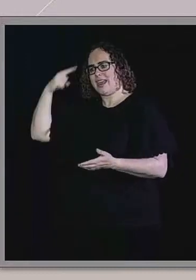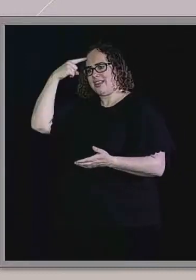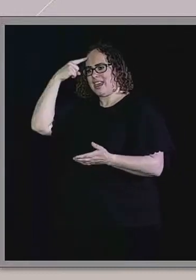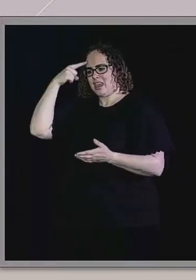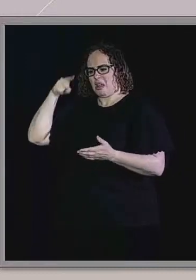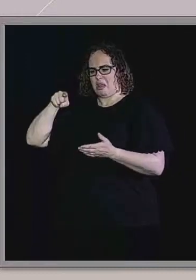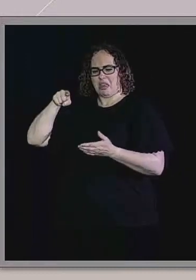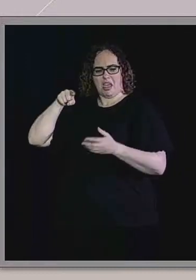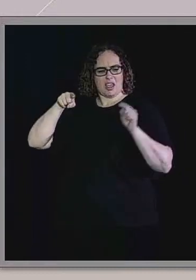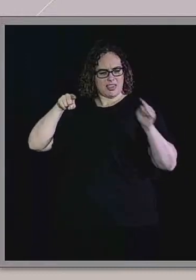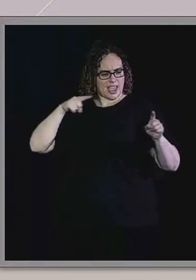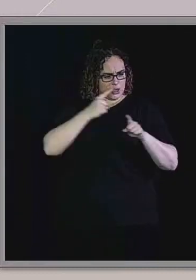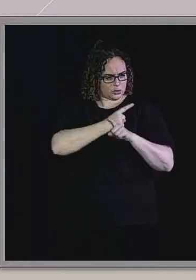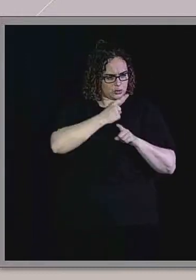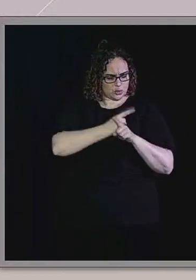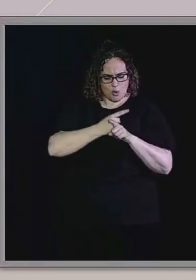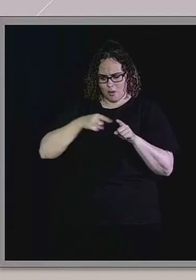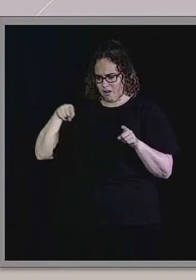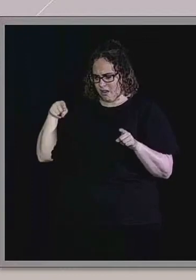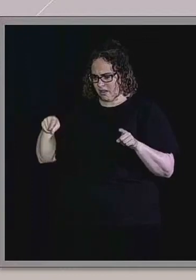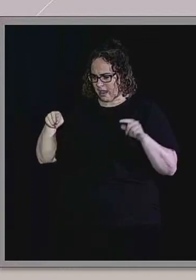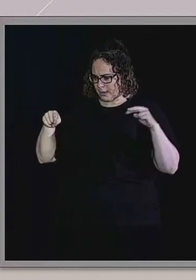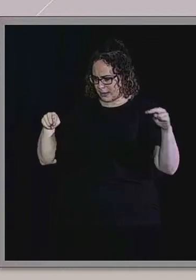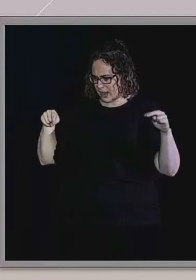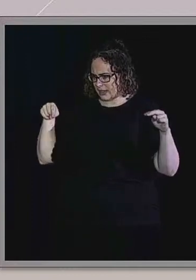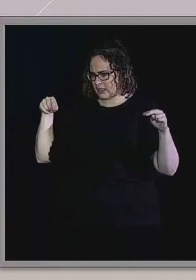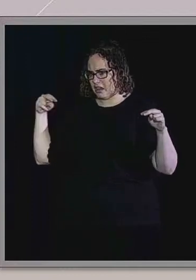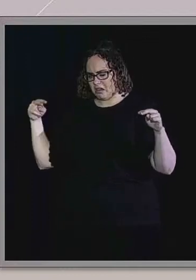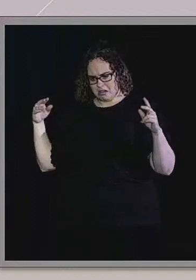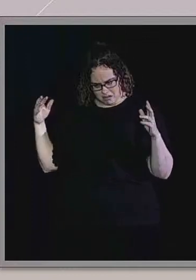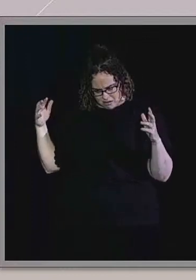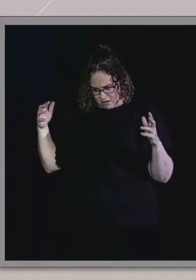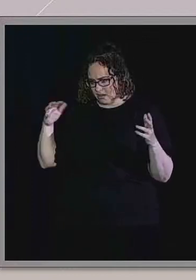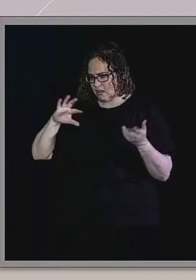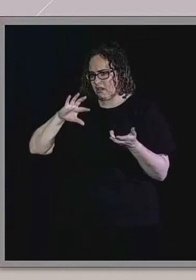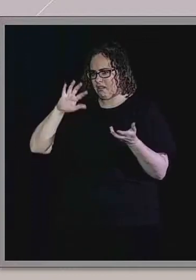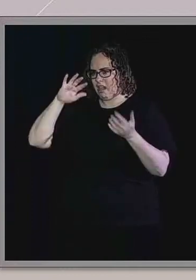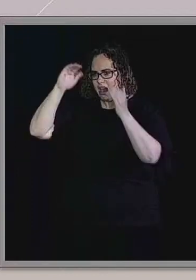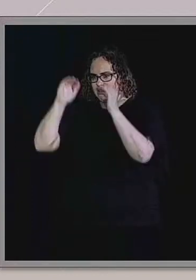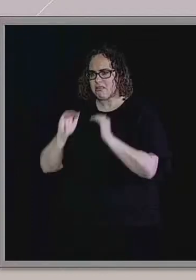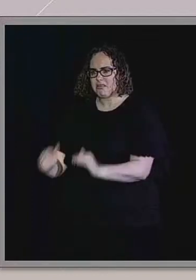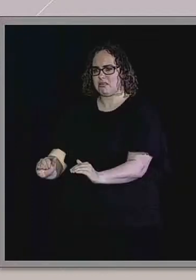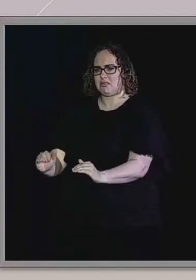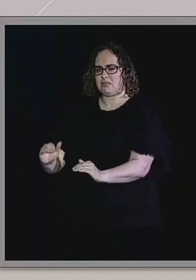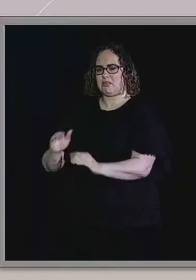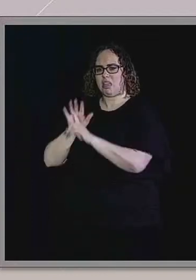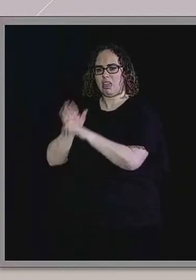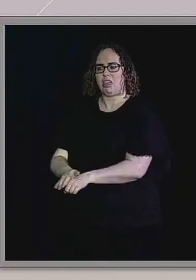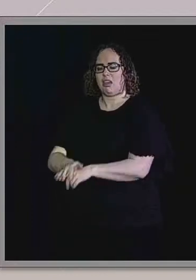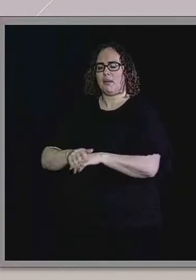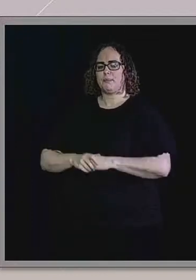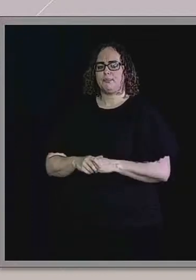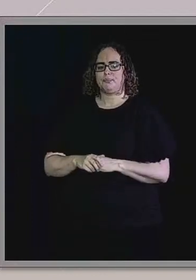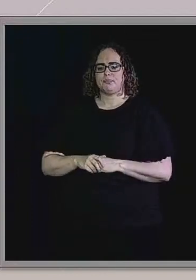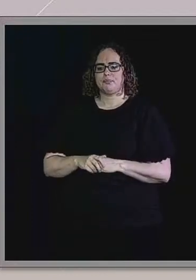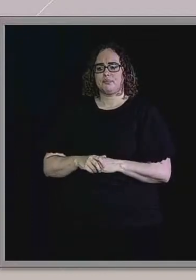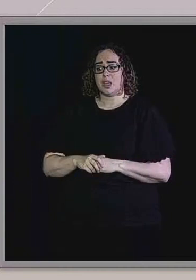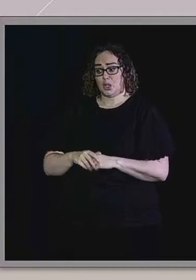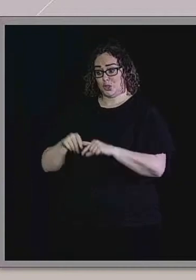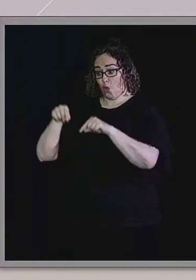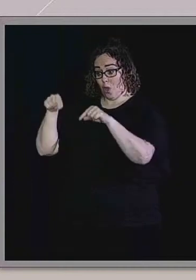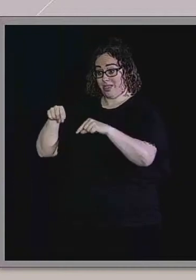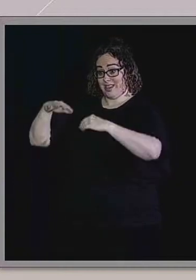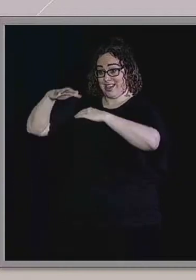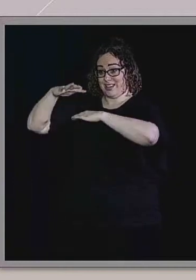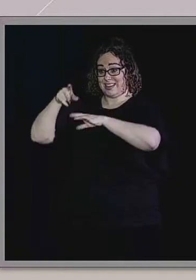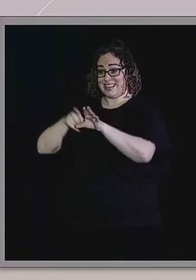So it's not a great situation, and it's a shame that there hasn't been reconciliation, and Michael has certainly been willing